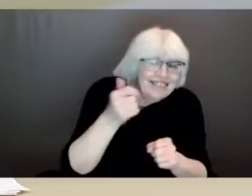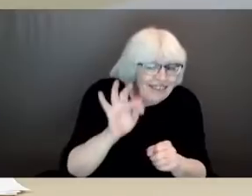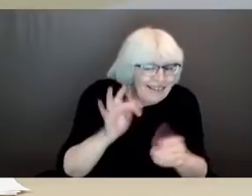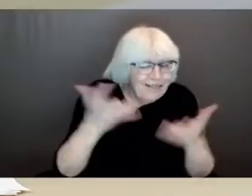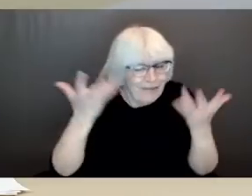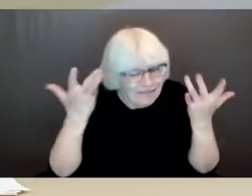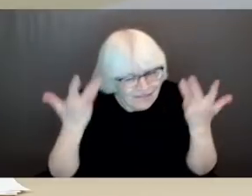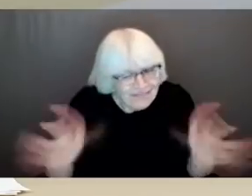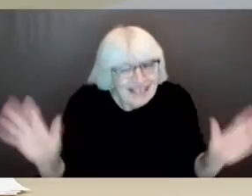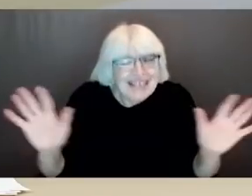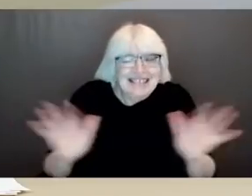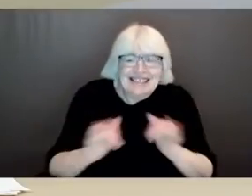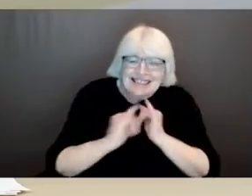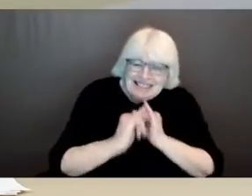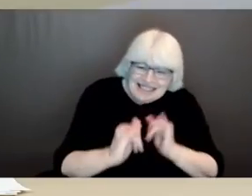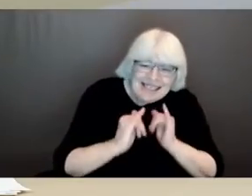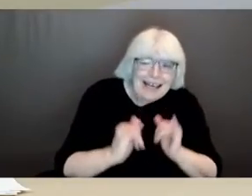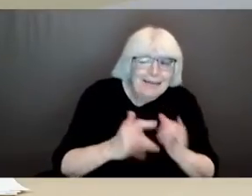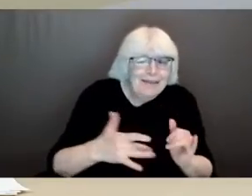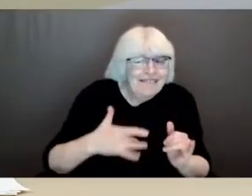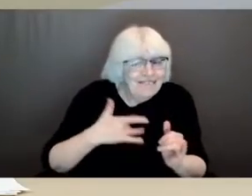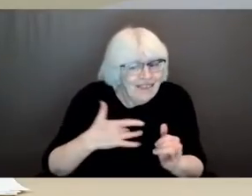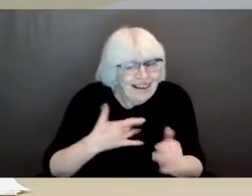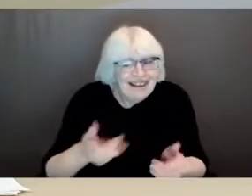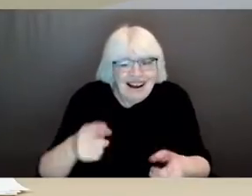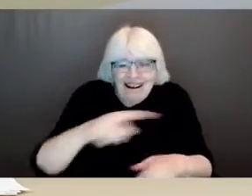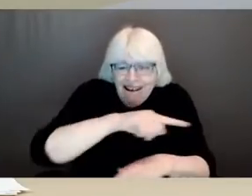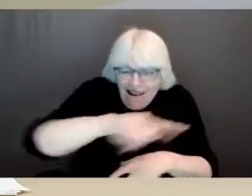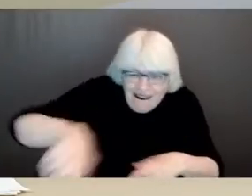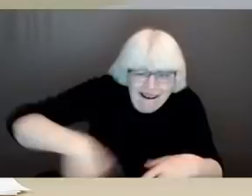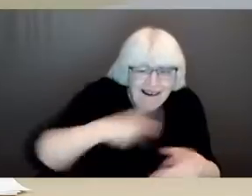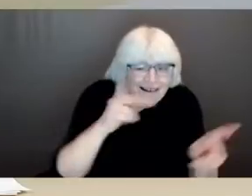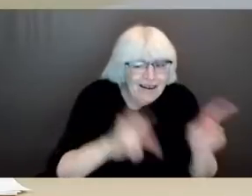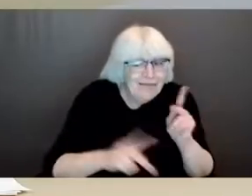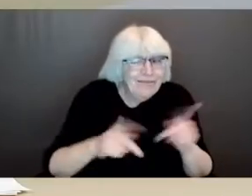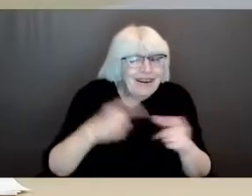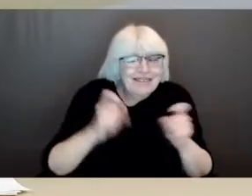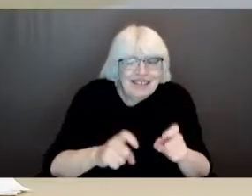in the provincial COVID-19 response shares these same sentiments.